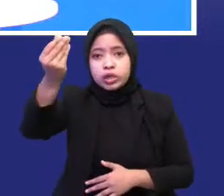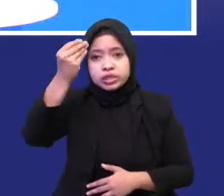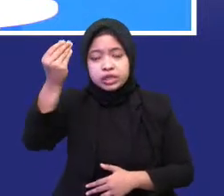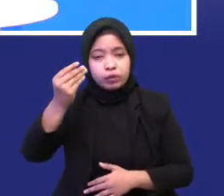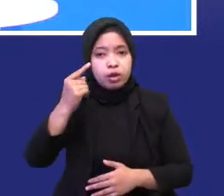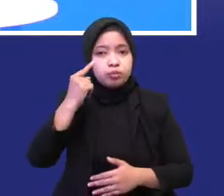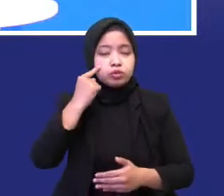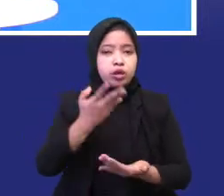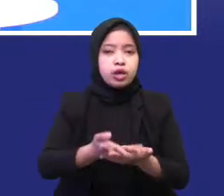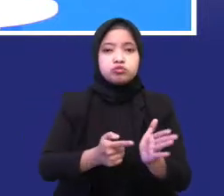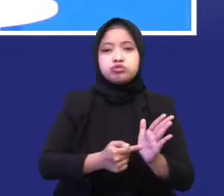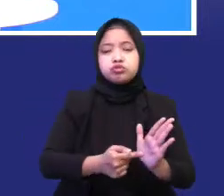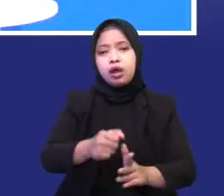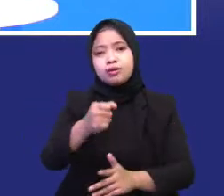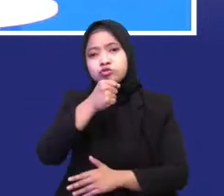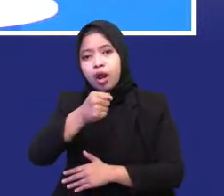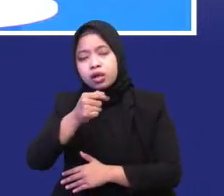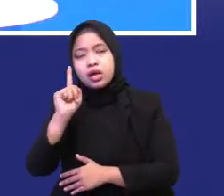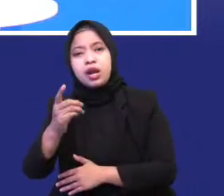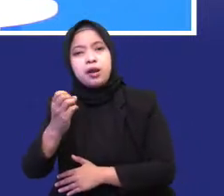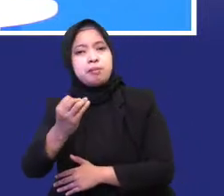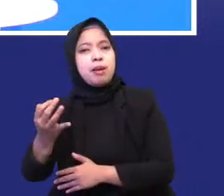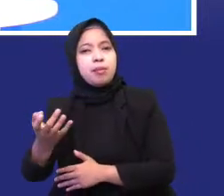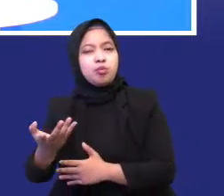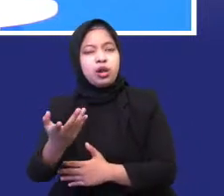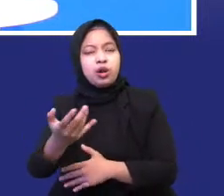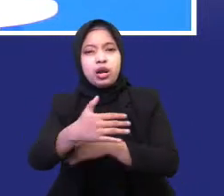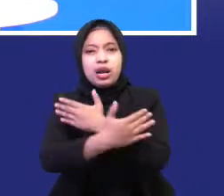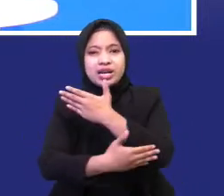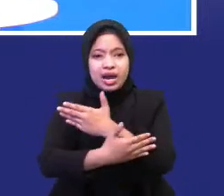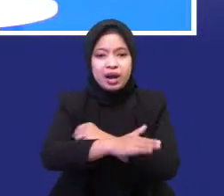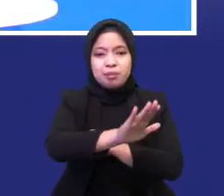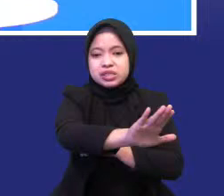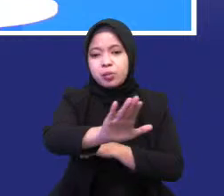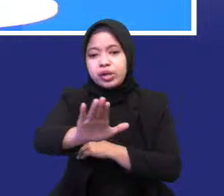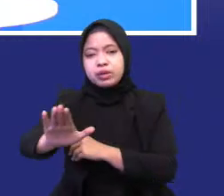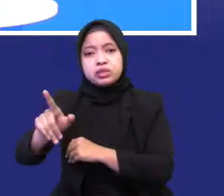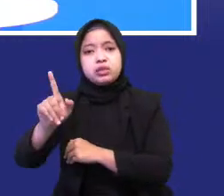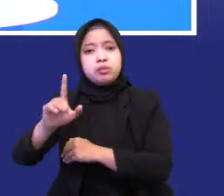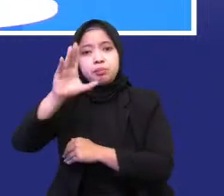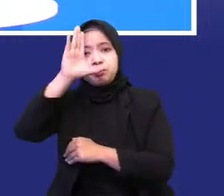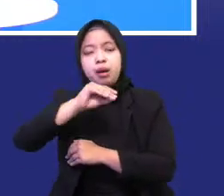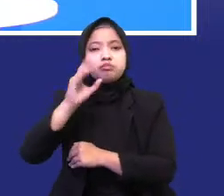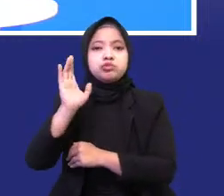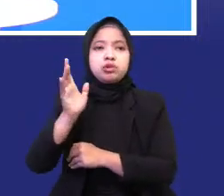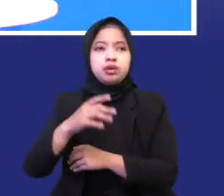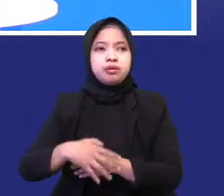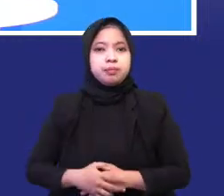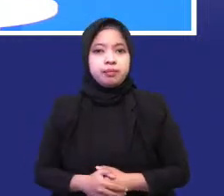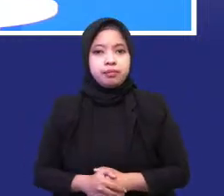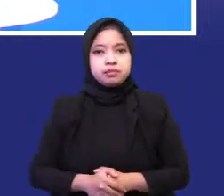those journalists are coming from the list of the countries that part of the visa on arrival.